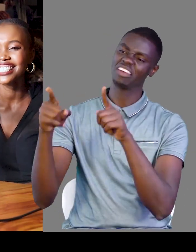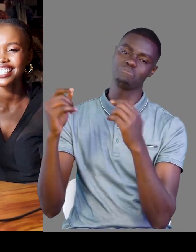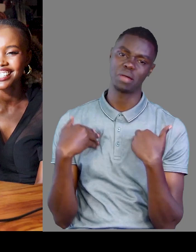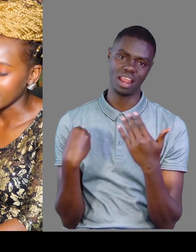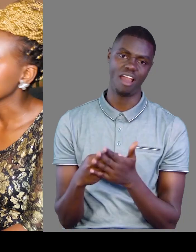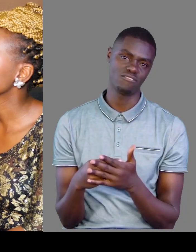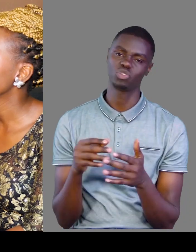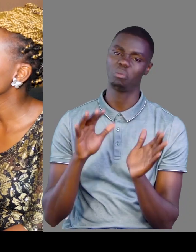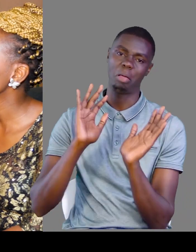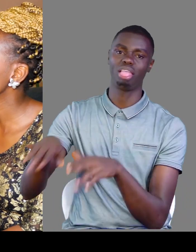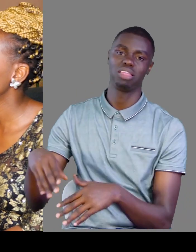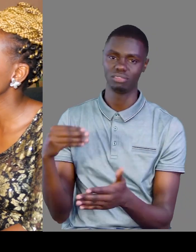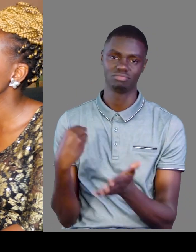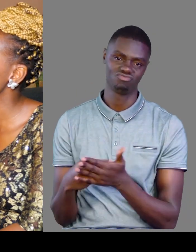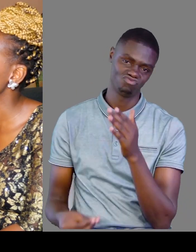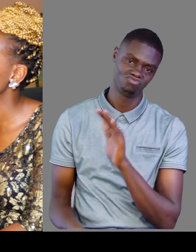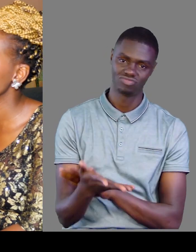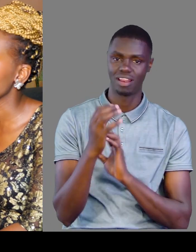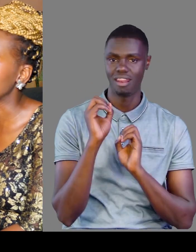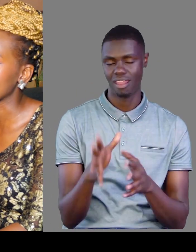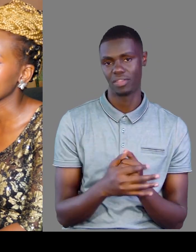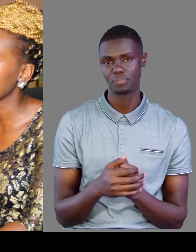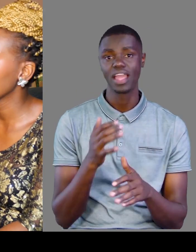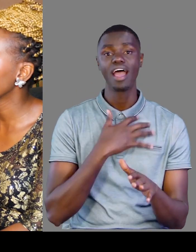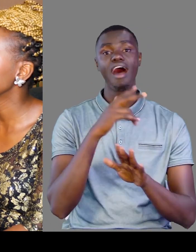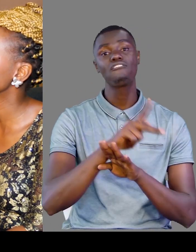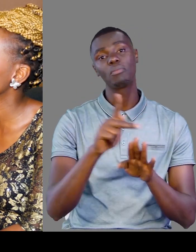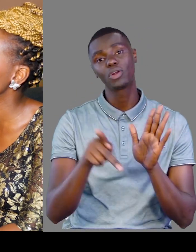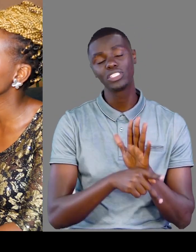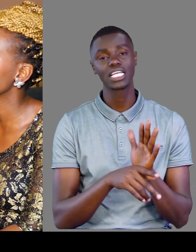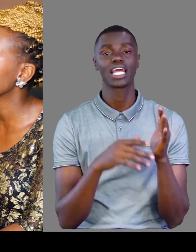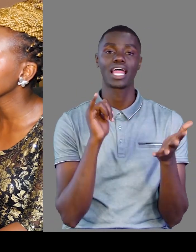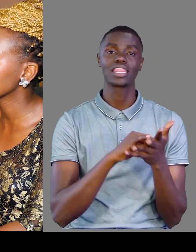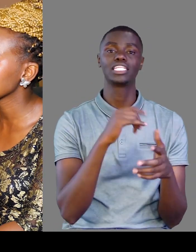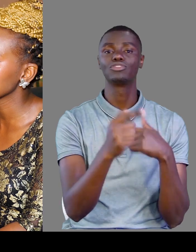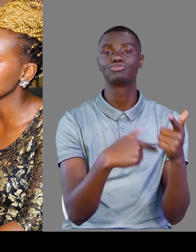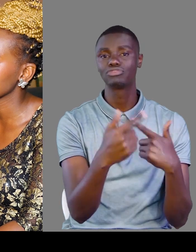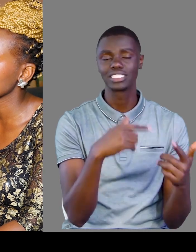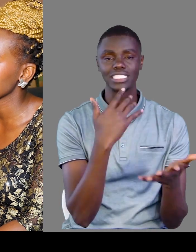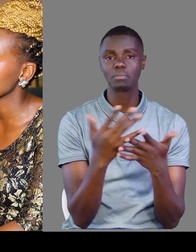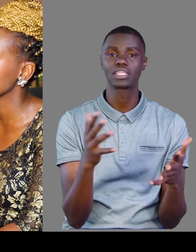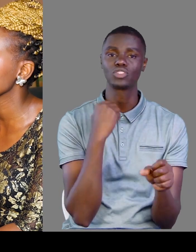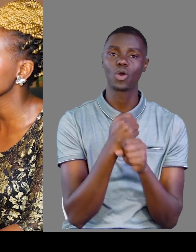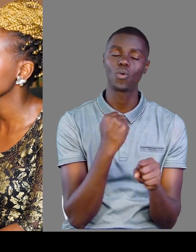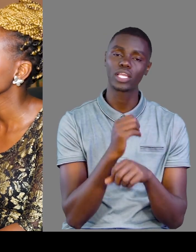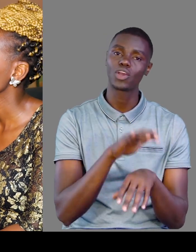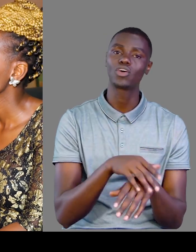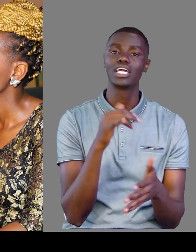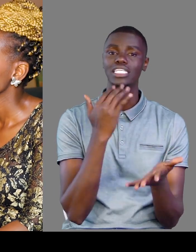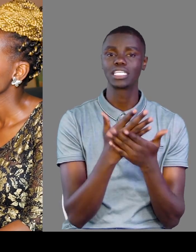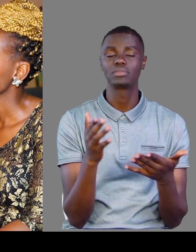Sorry. So now you tell us, kuna project mahali tunangoja kupatana nayo ama is there anything you're working on, something we should expect on